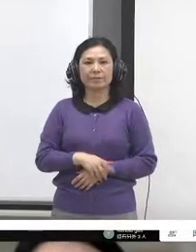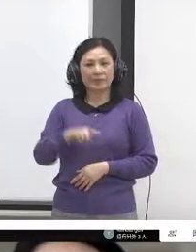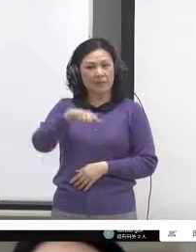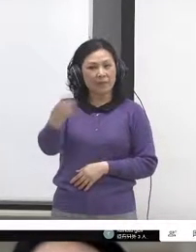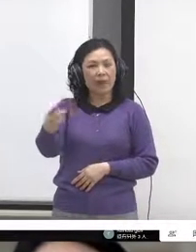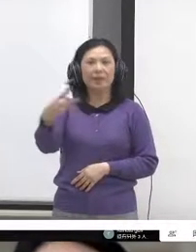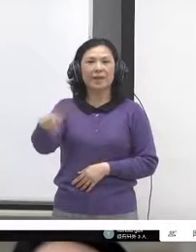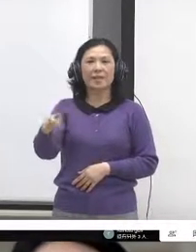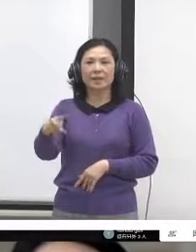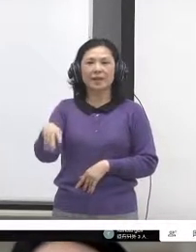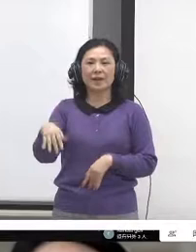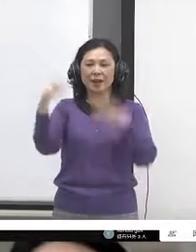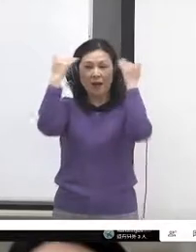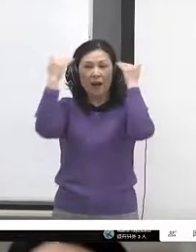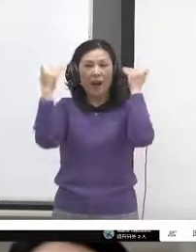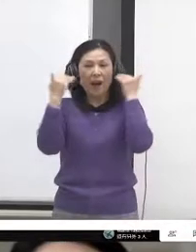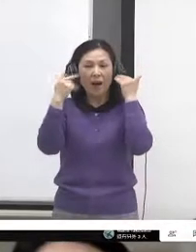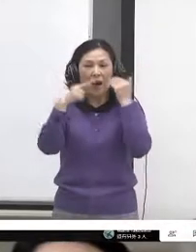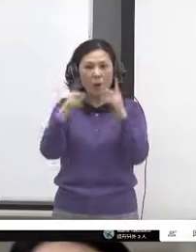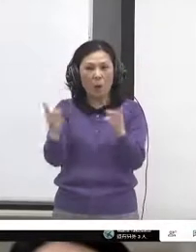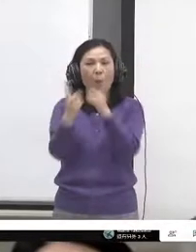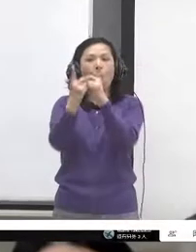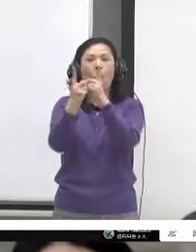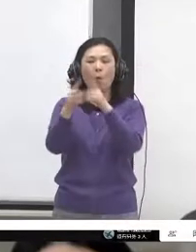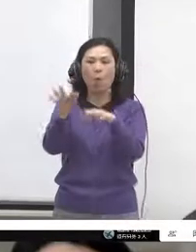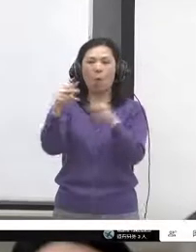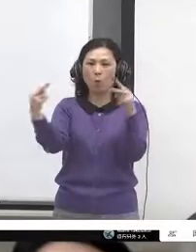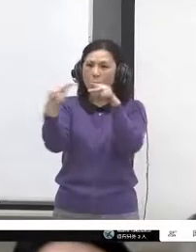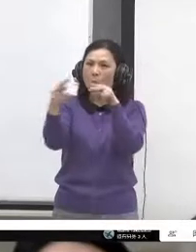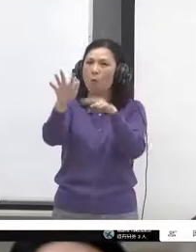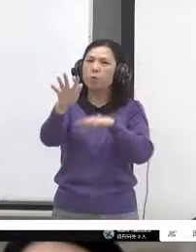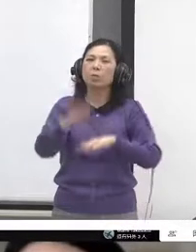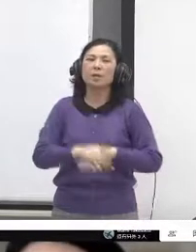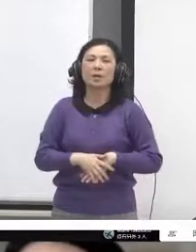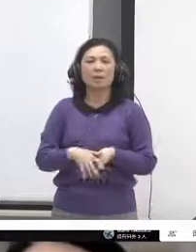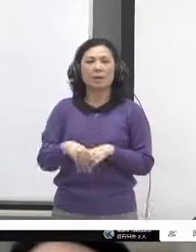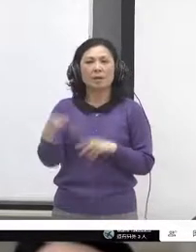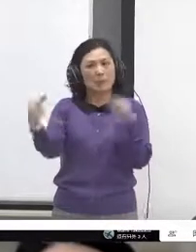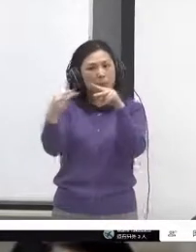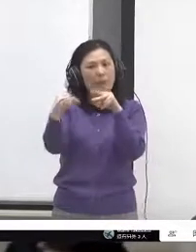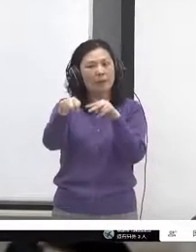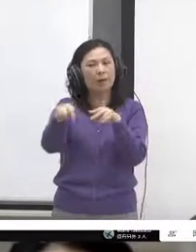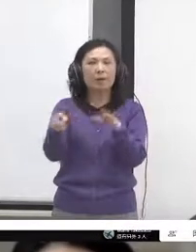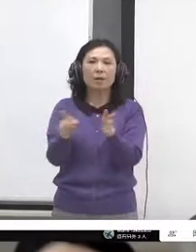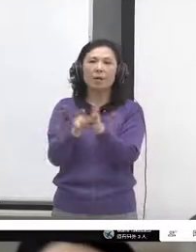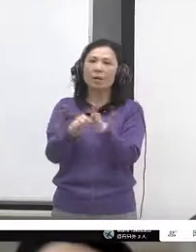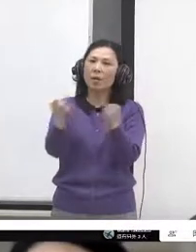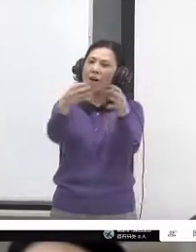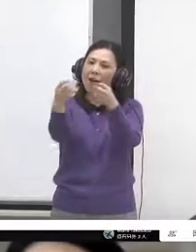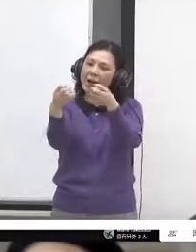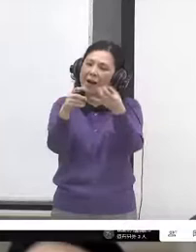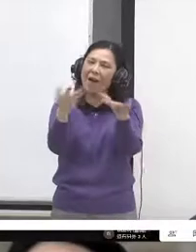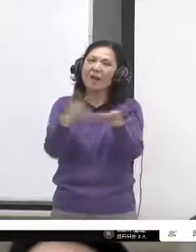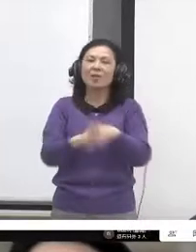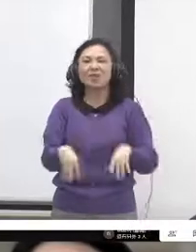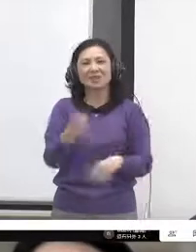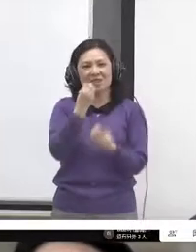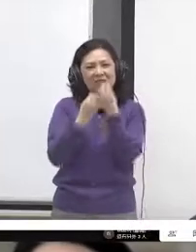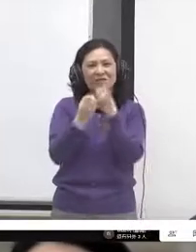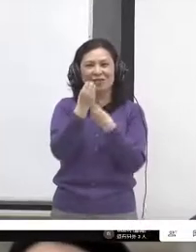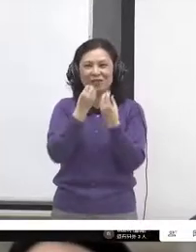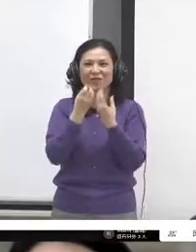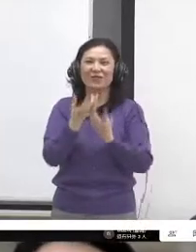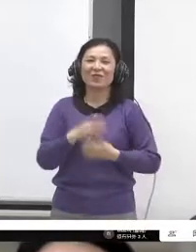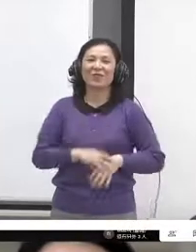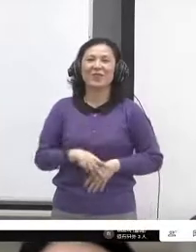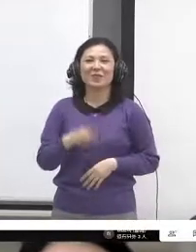and we hang out with each other and we eat a lot and talk a lot. It's a really